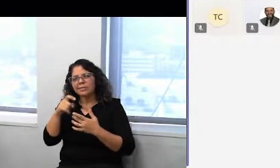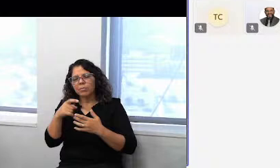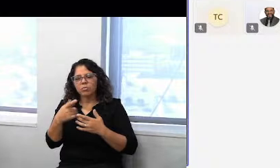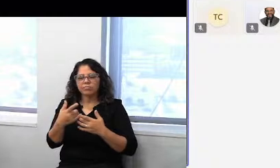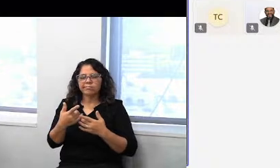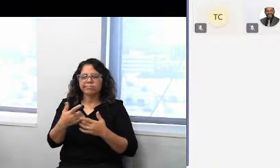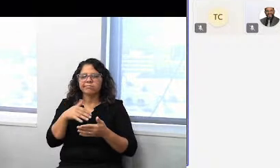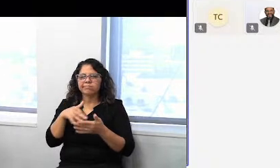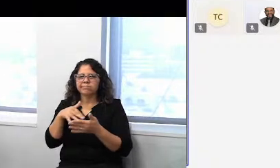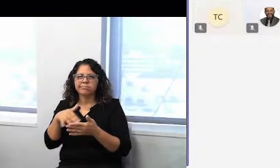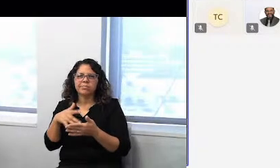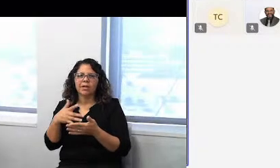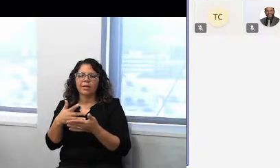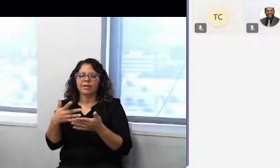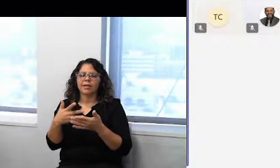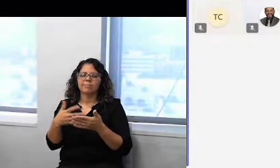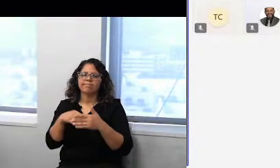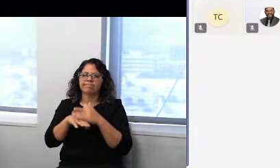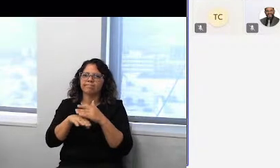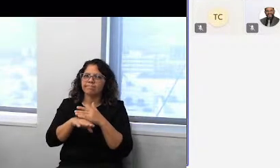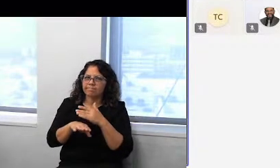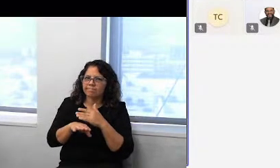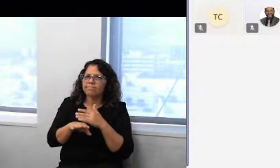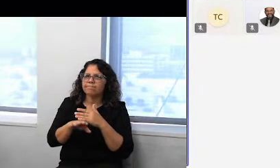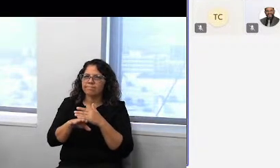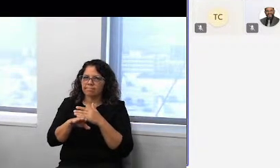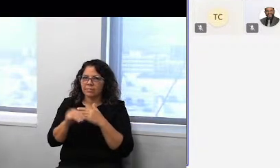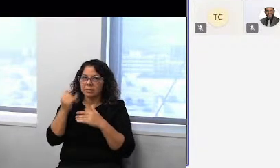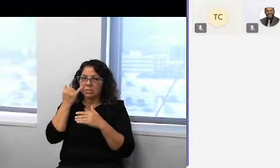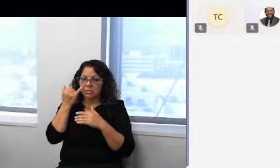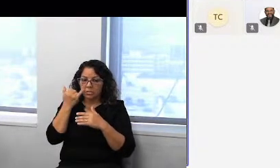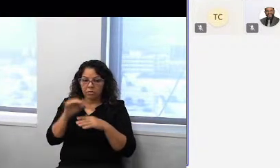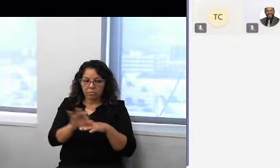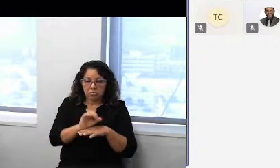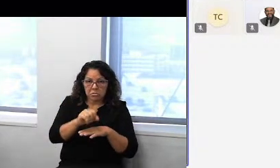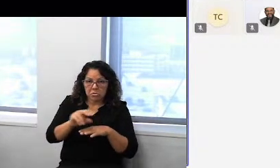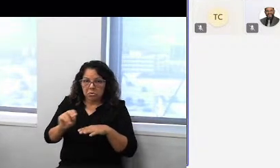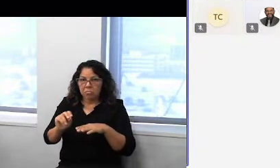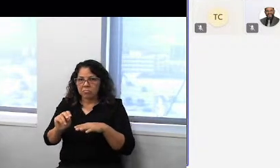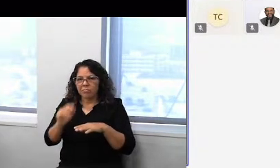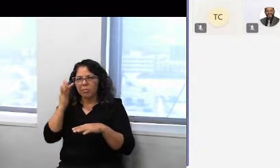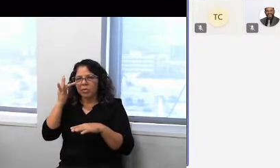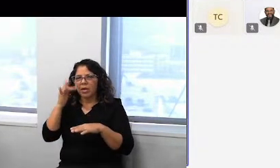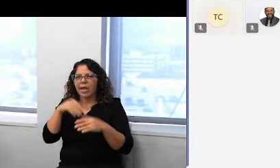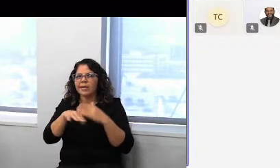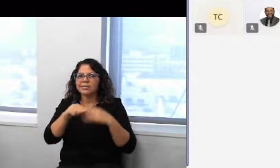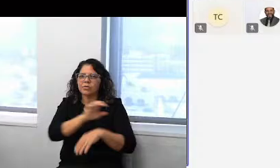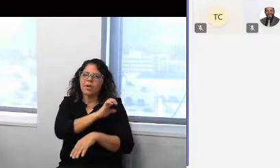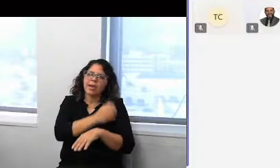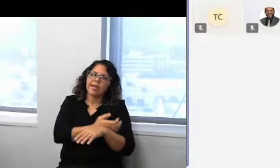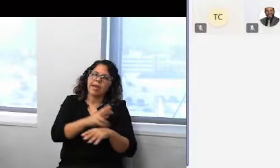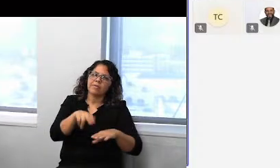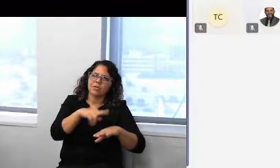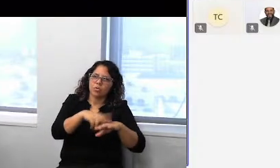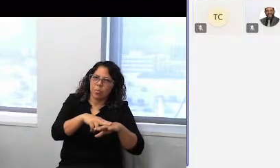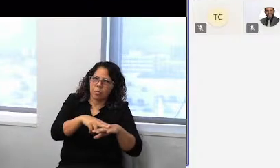energy and saving dollars to ratepayers. So the point that I wanted to make sure we understood each other on is